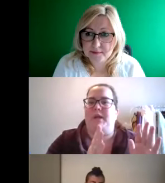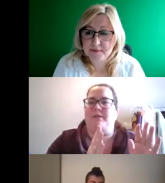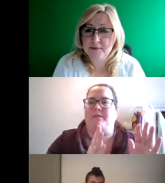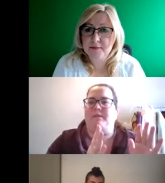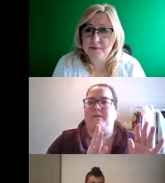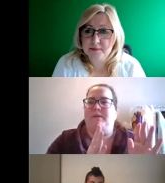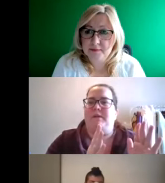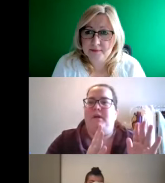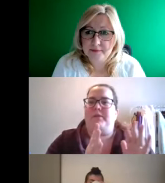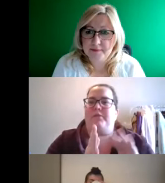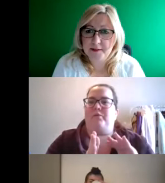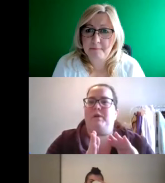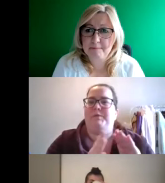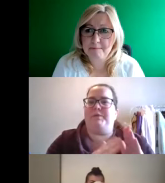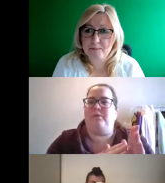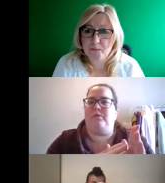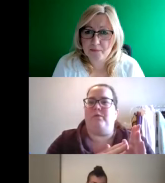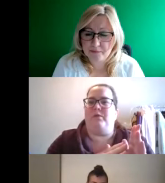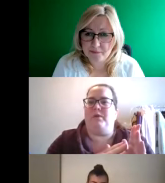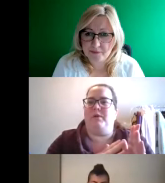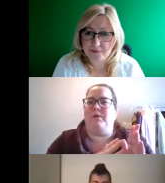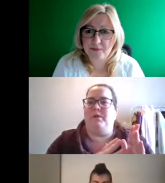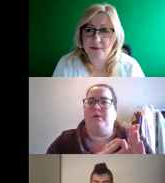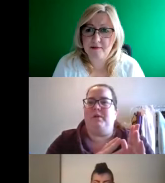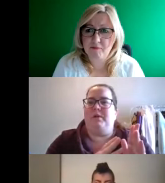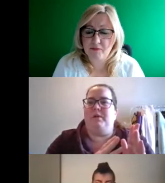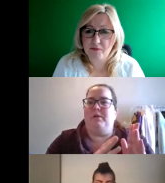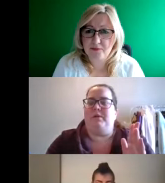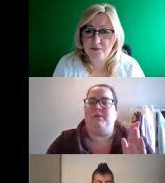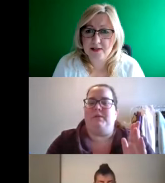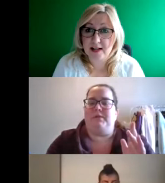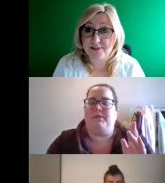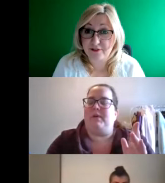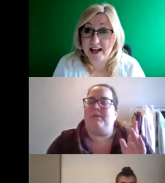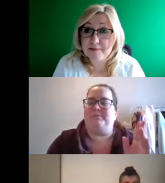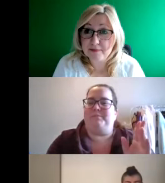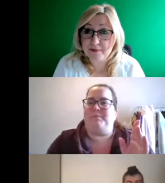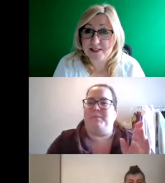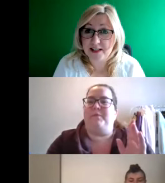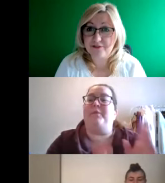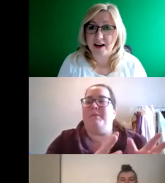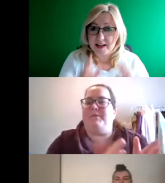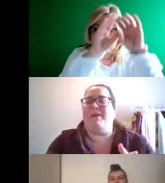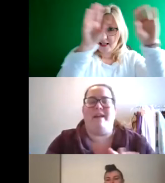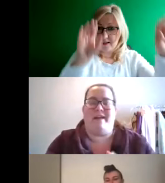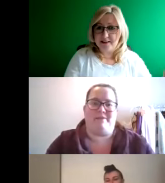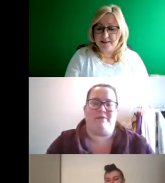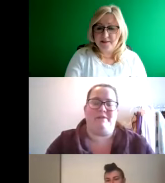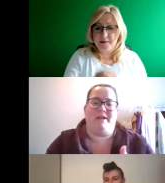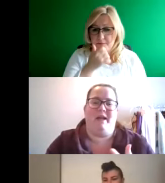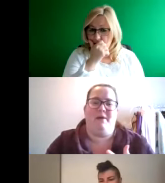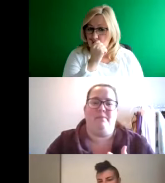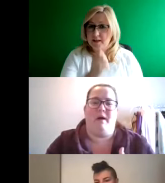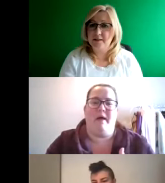whether that's a script or. So that's a frame, right? So a frame, sorry, yeah, that's